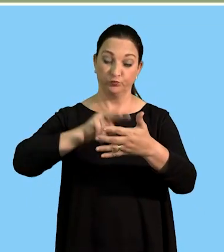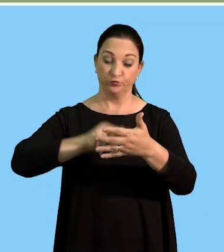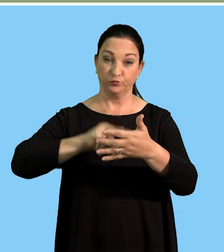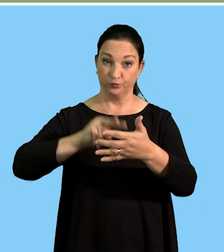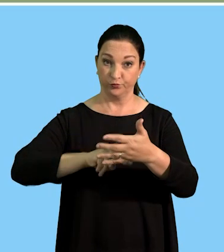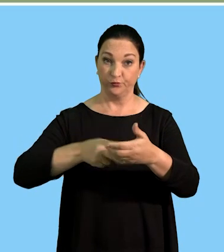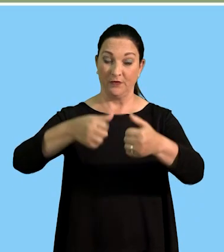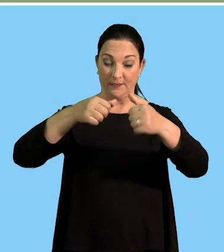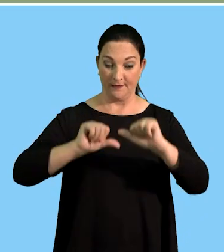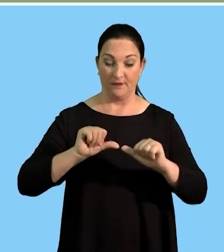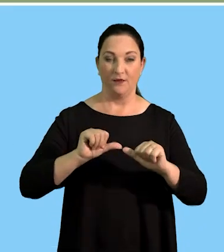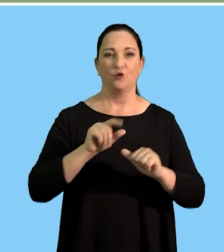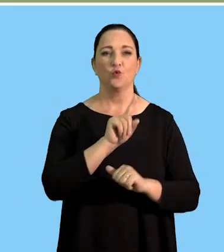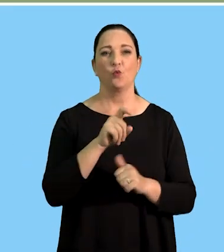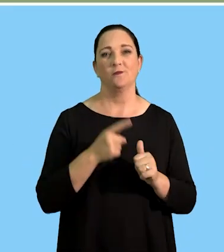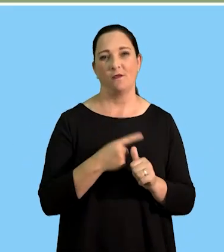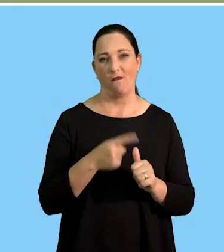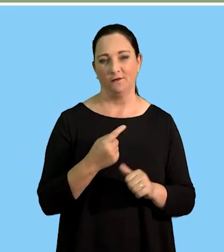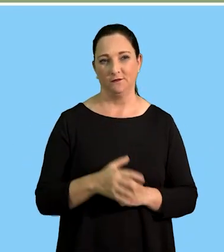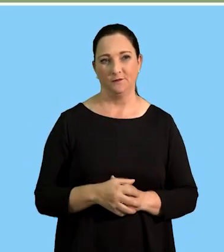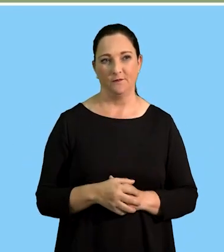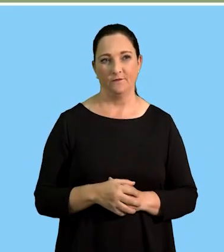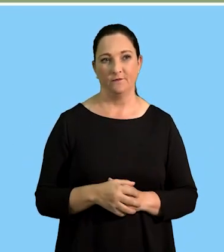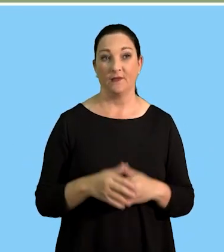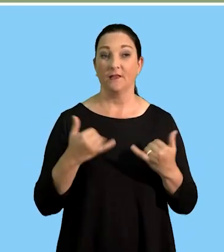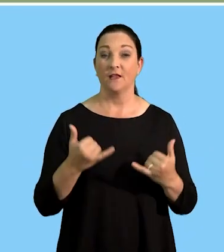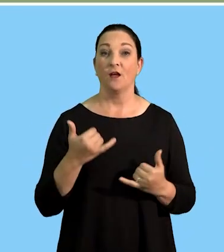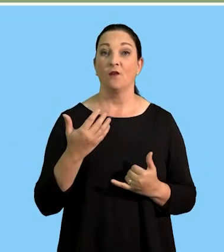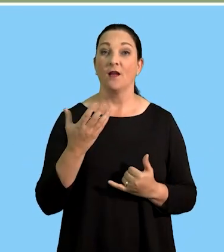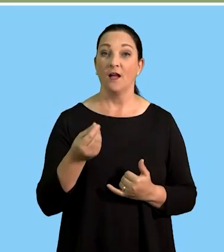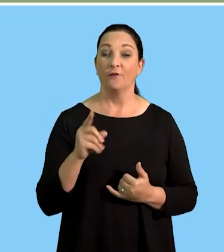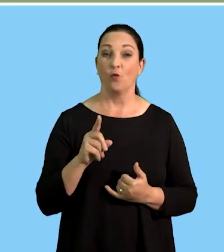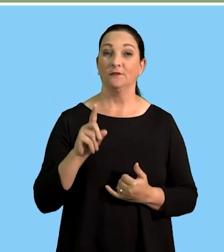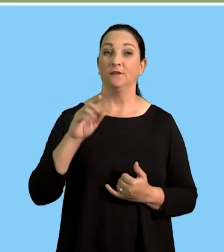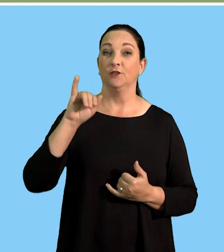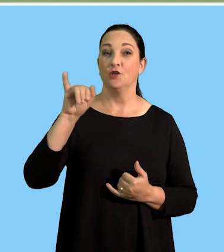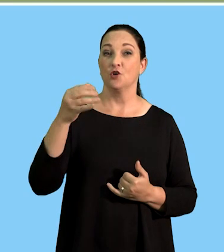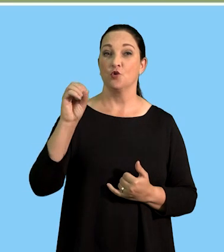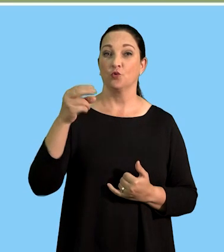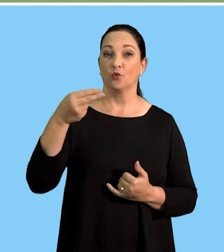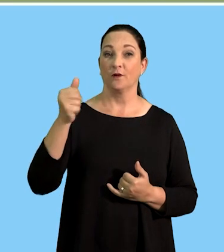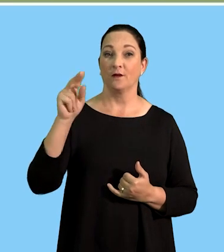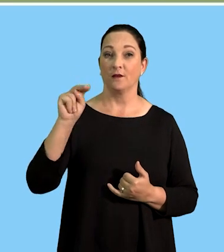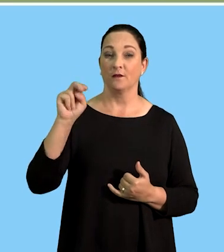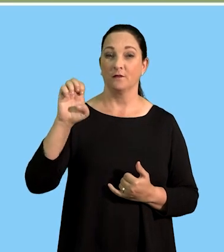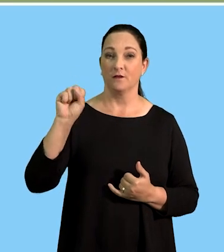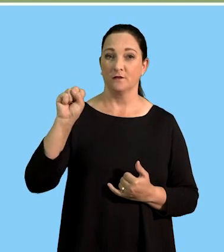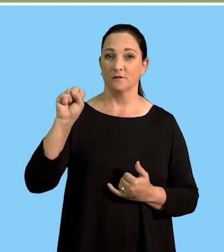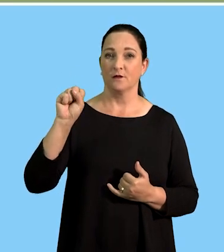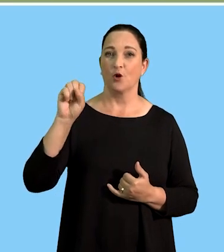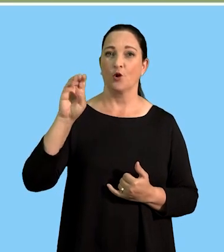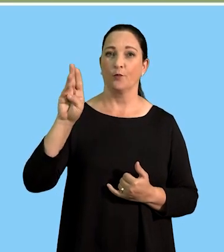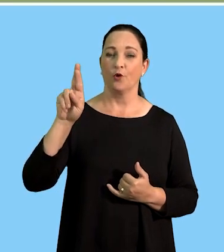and answer questions that follow. In this scenario, we have Johannesburg traders who took now insurance against